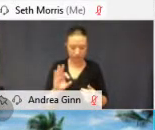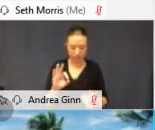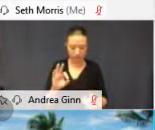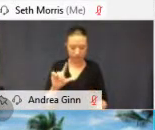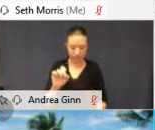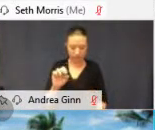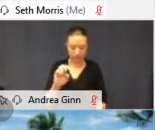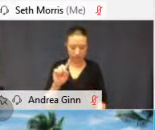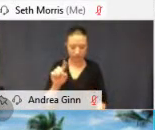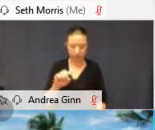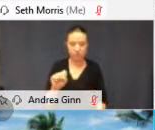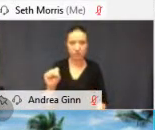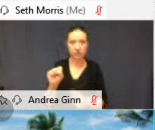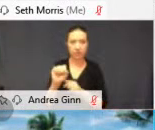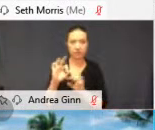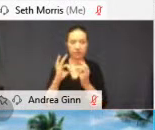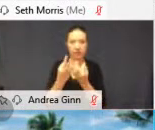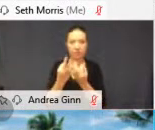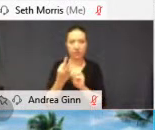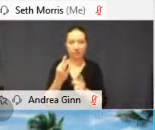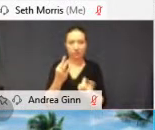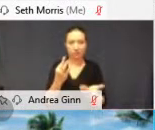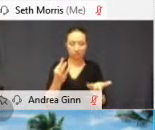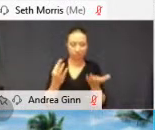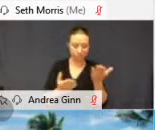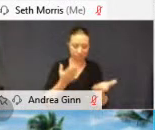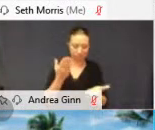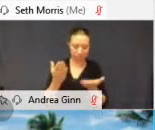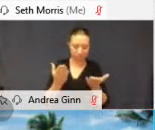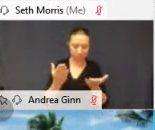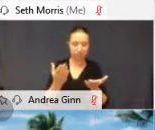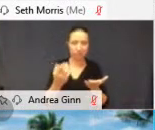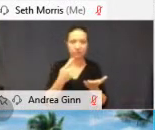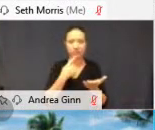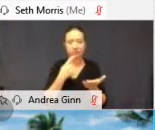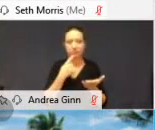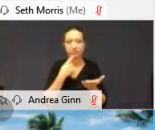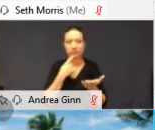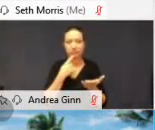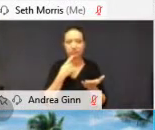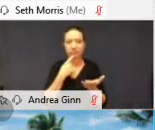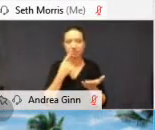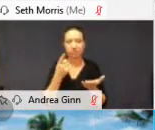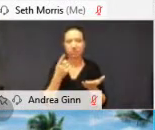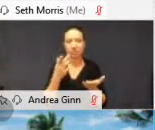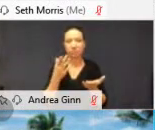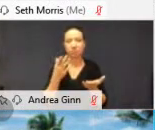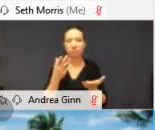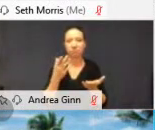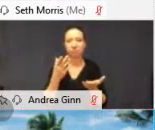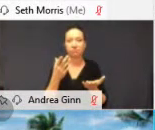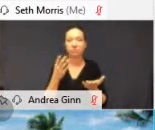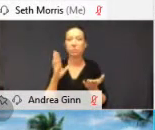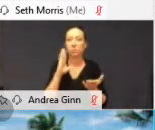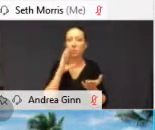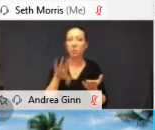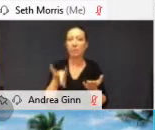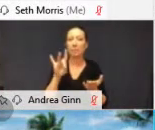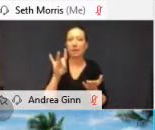implement just the enhanced premium assistance option number 2. And so this is the option that provides a little